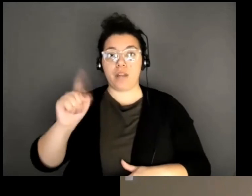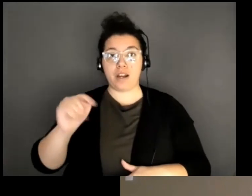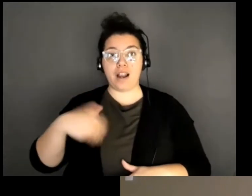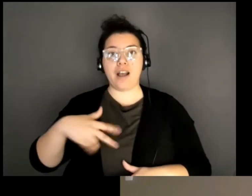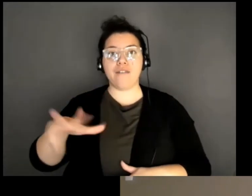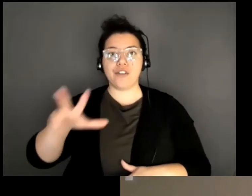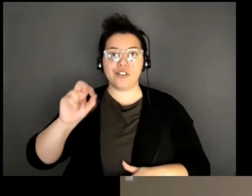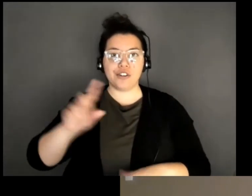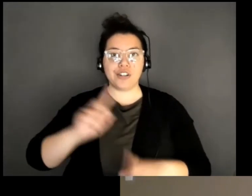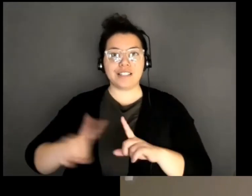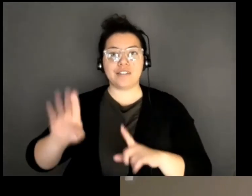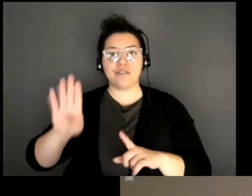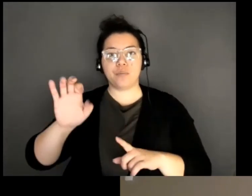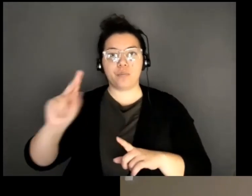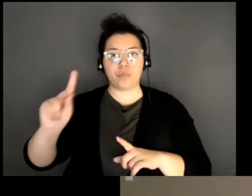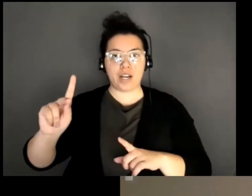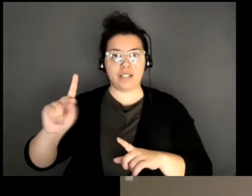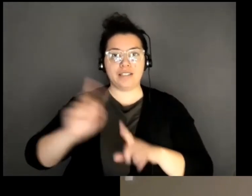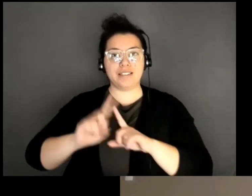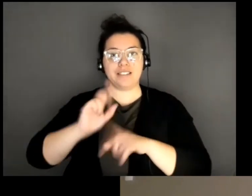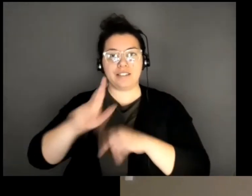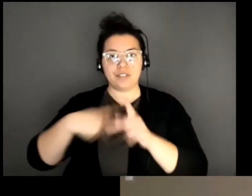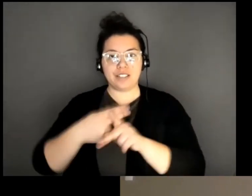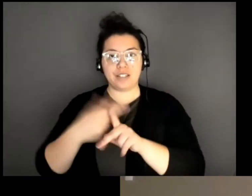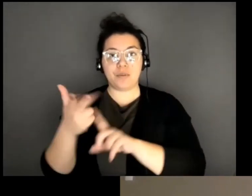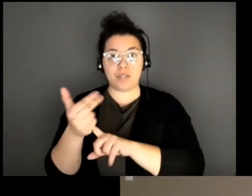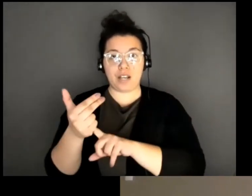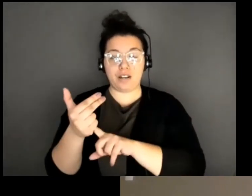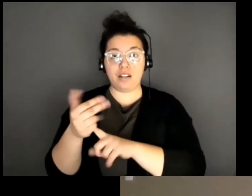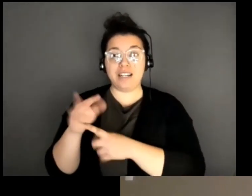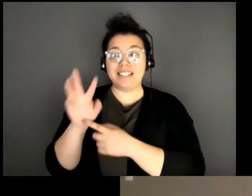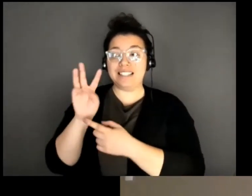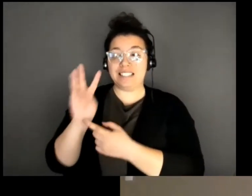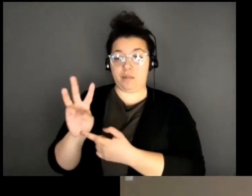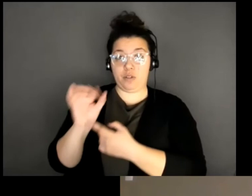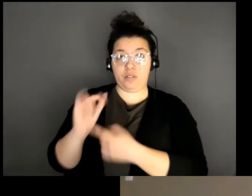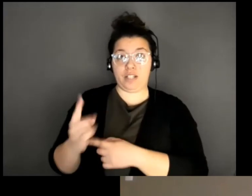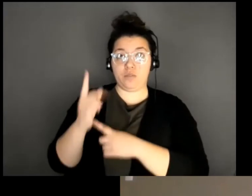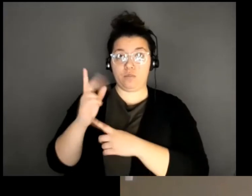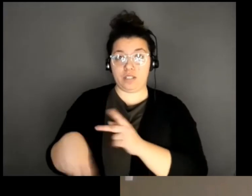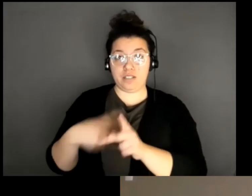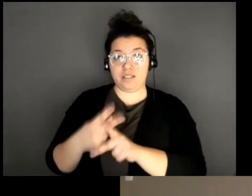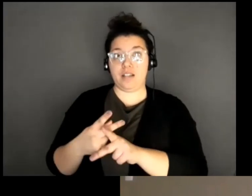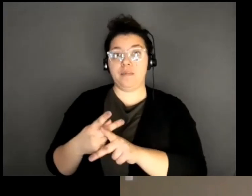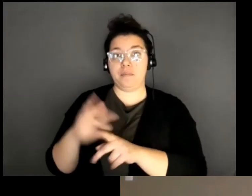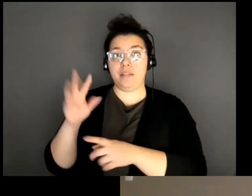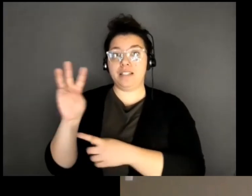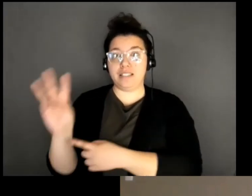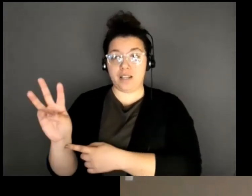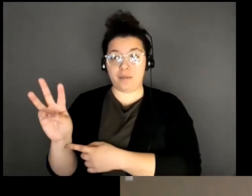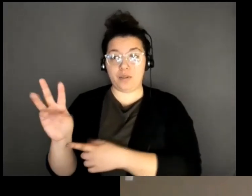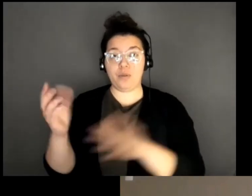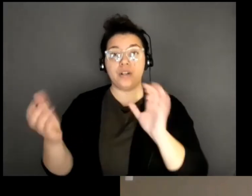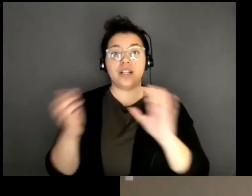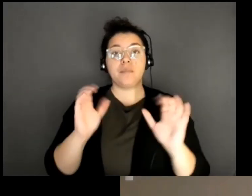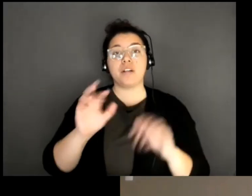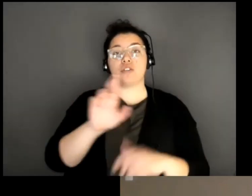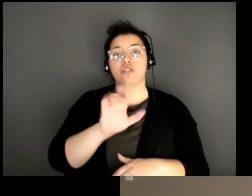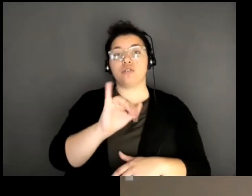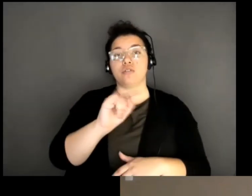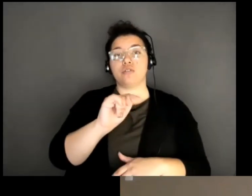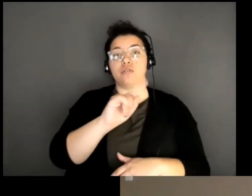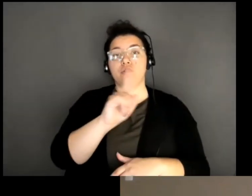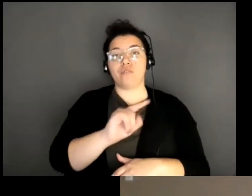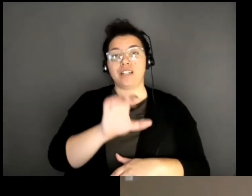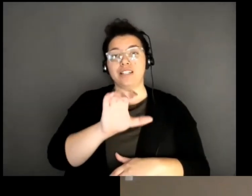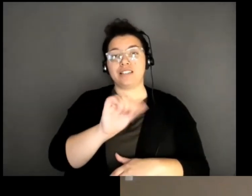hotels. Our W brand looks and feels very different than our Ritz-Carlton brand. So make sure you understand which brand